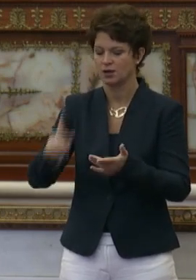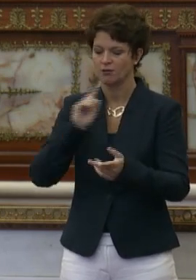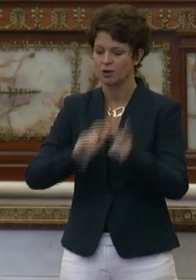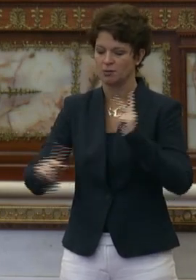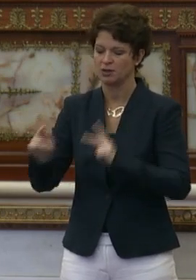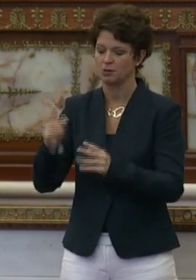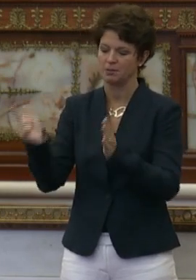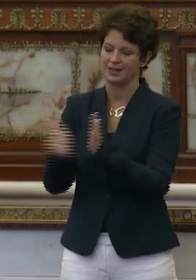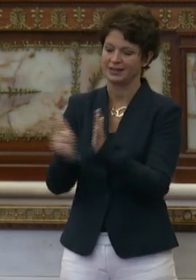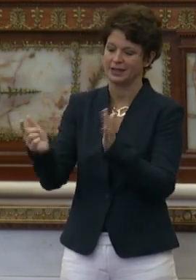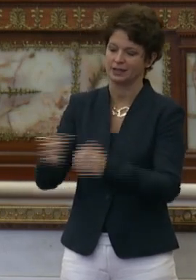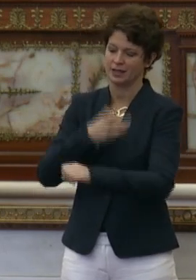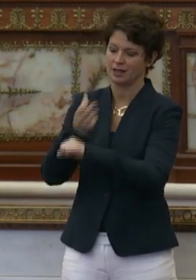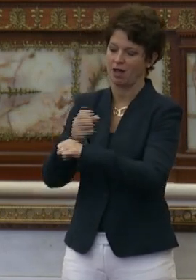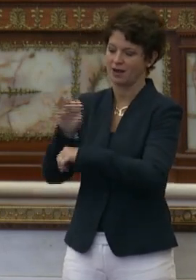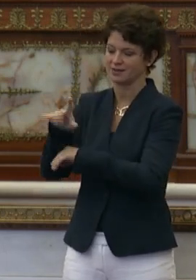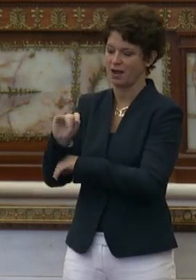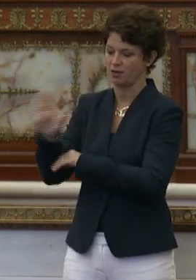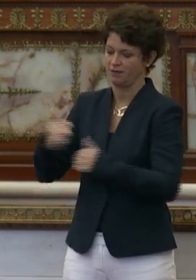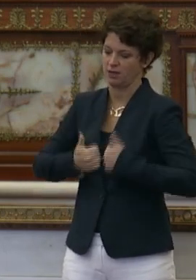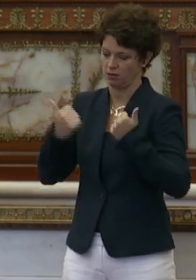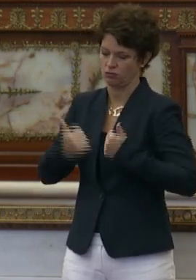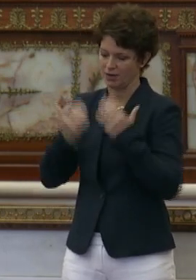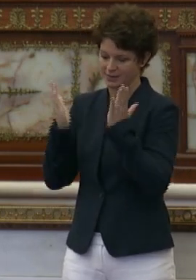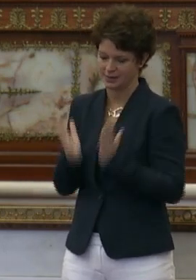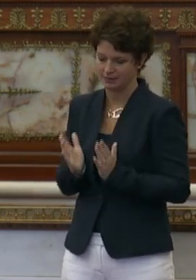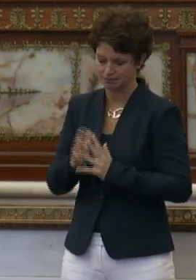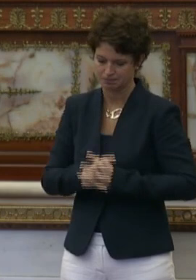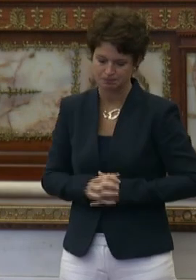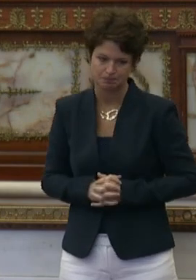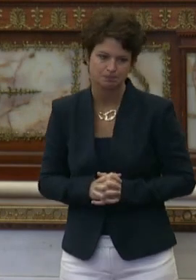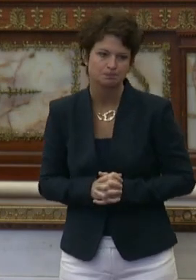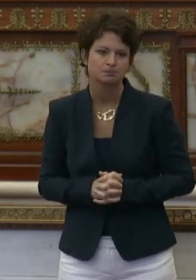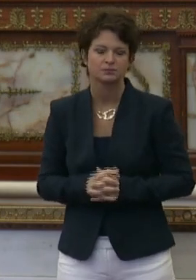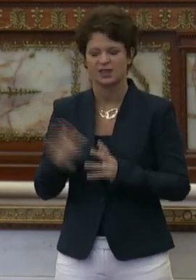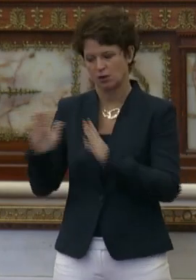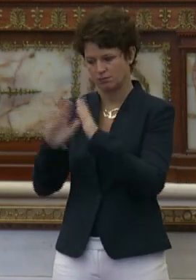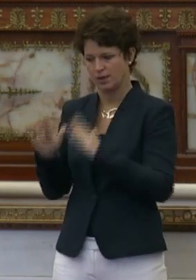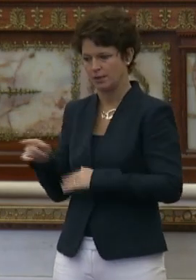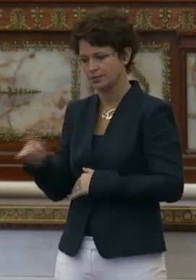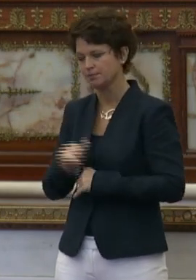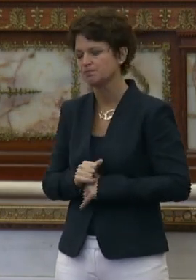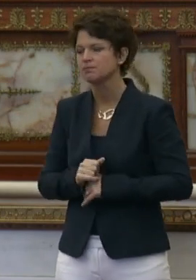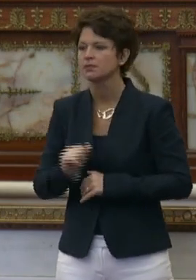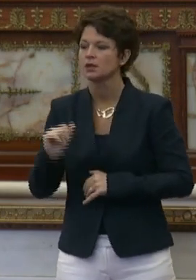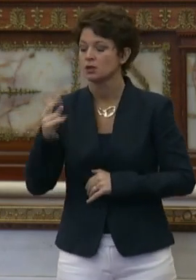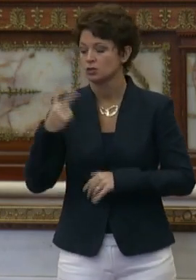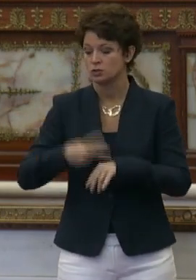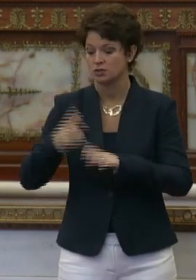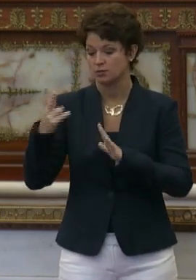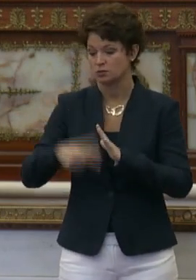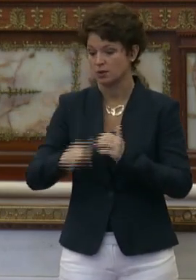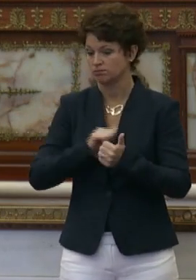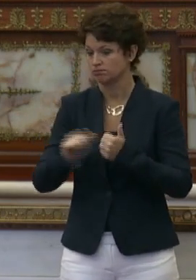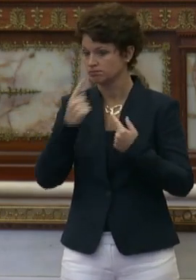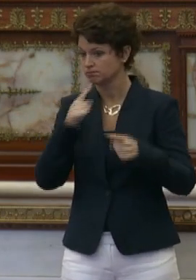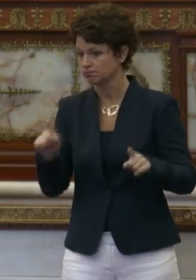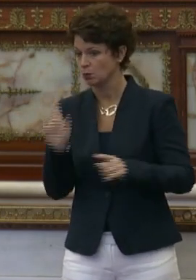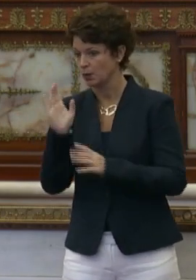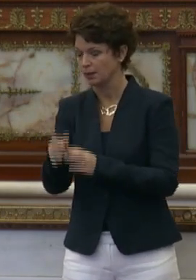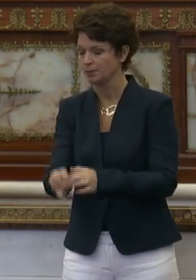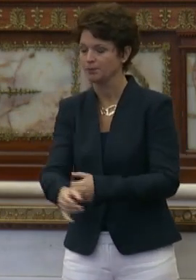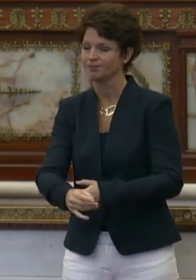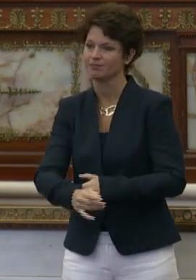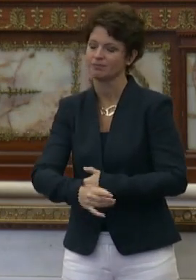been illegally locked out of their residences. This bill hasn't been read on two different days. The question now is, shall the bill pass finally? Mr. Decker,